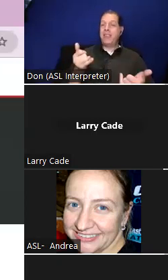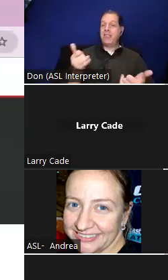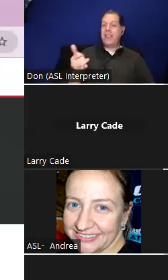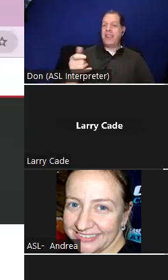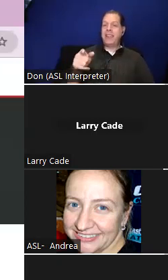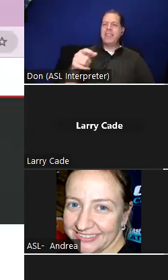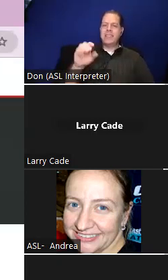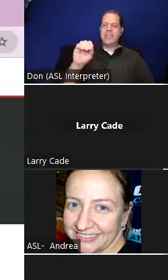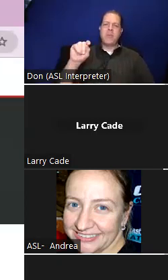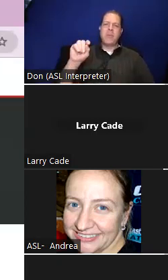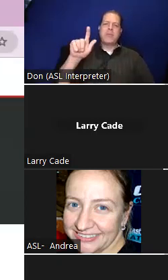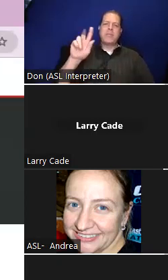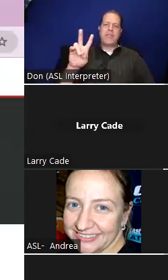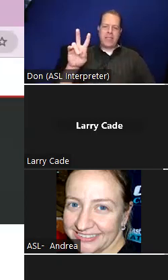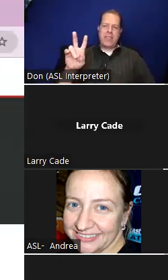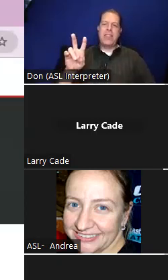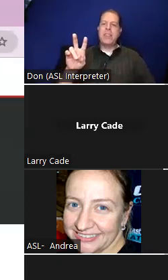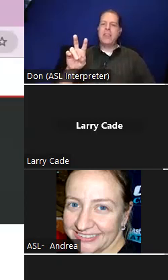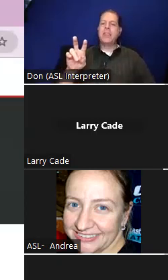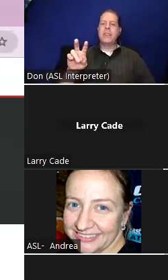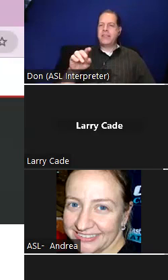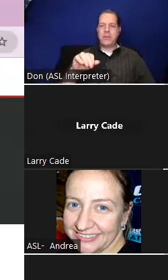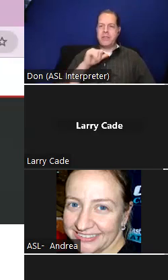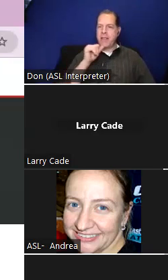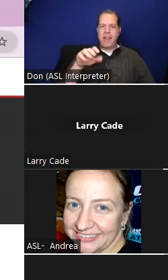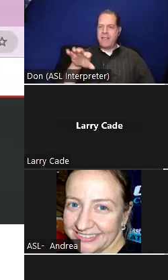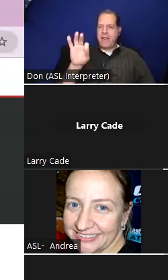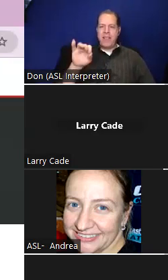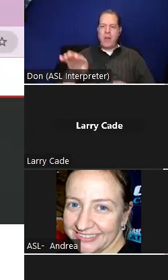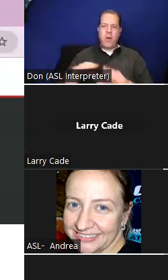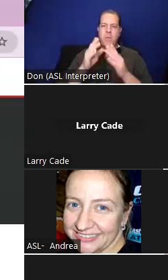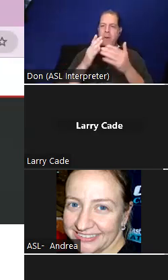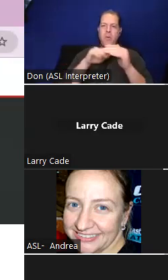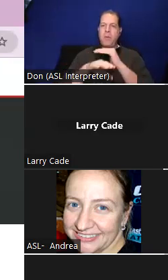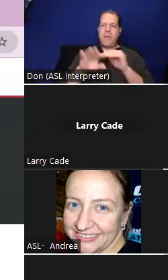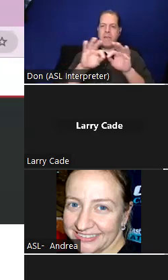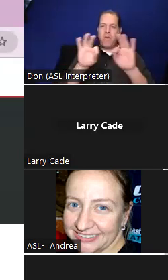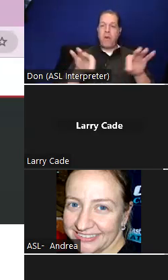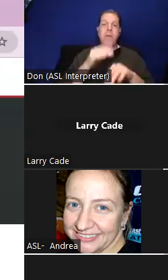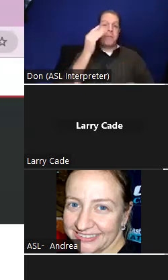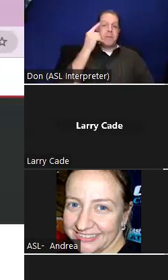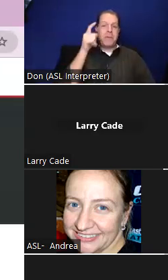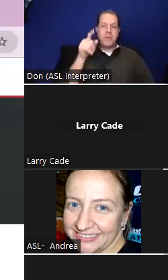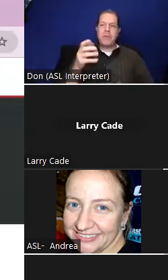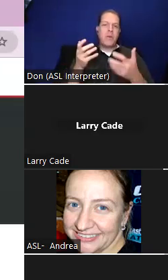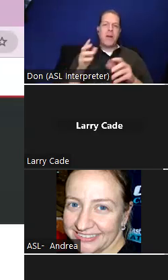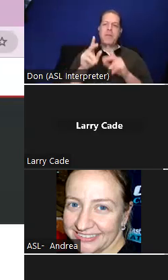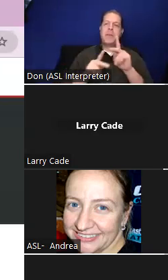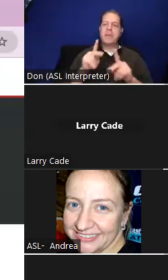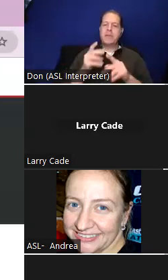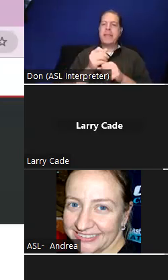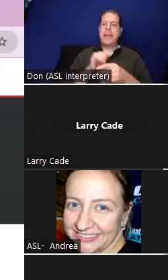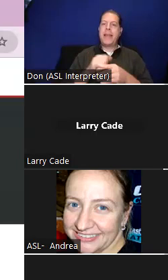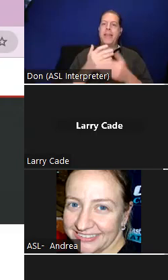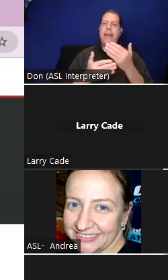that it's October 27th, you will not find the open enrollment form. And that is because we do not want people getting it in their